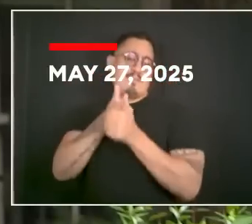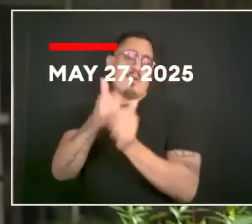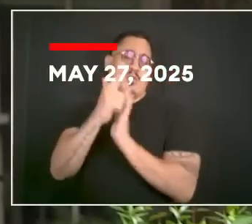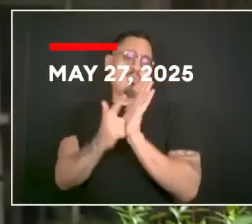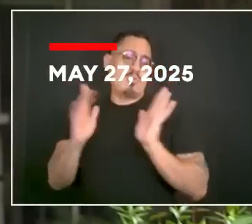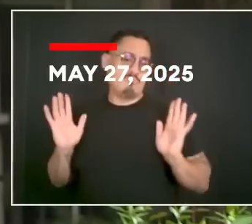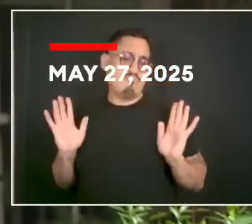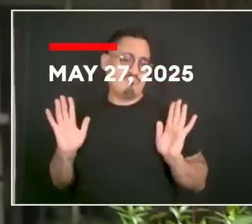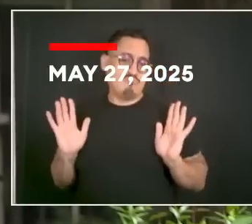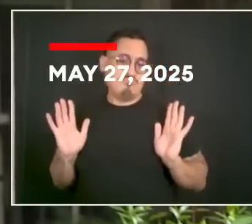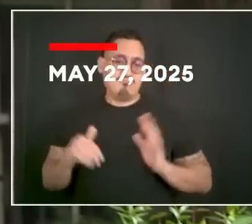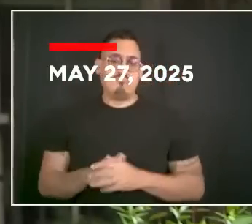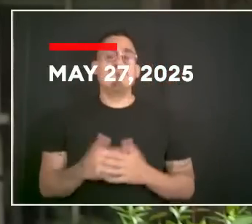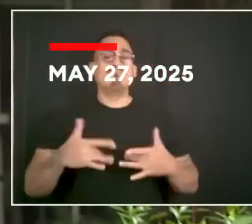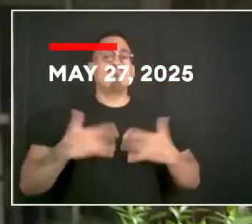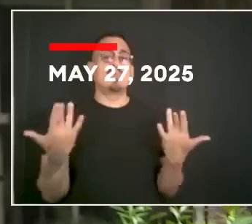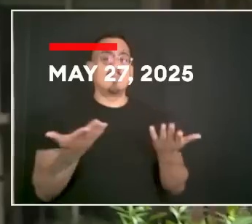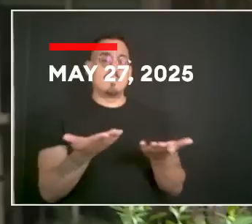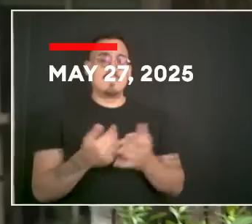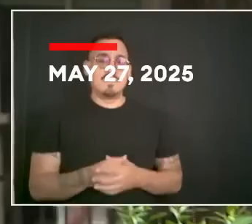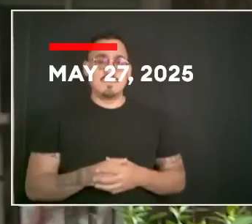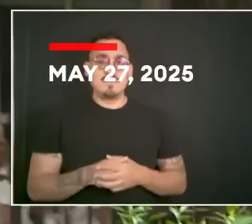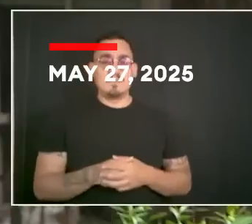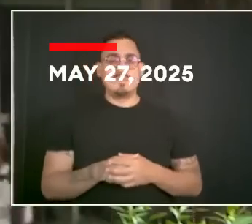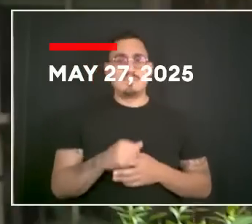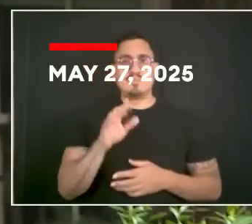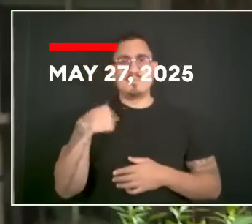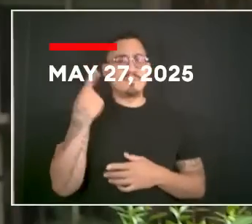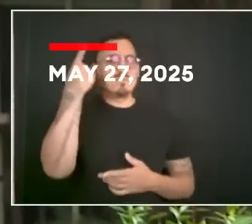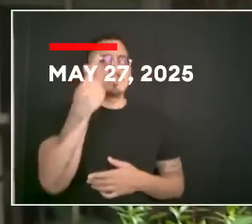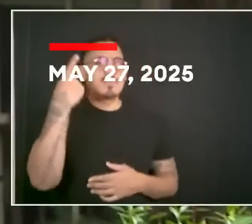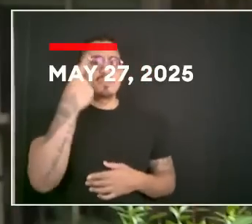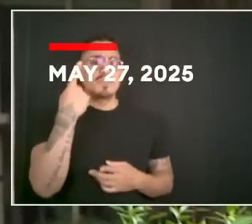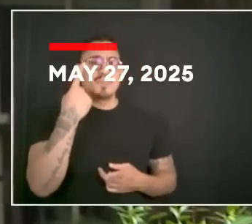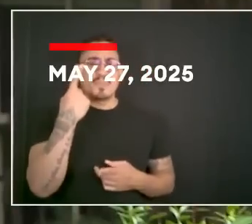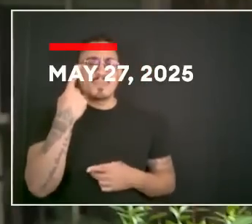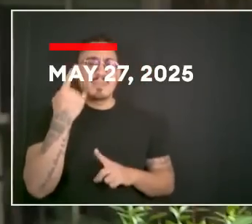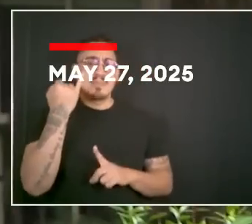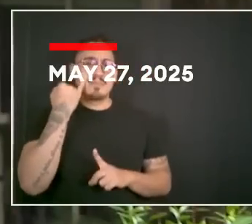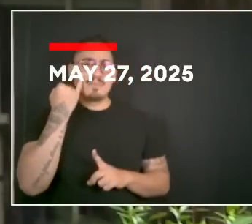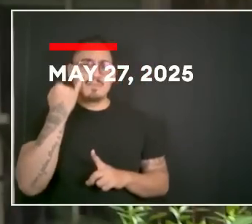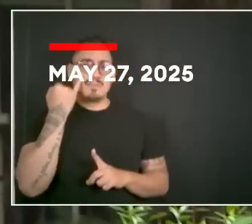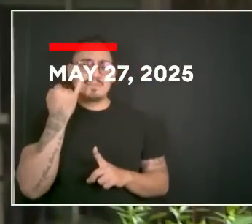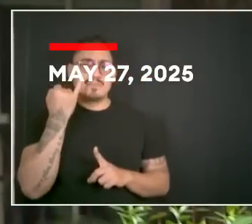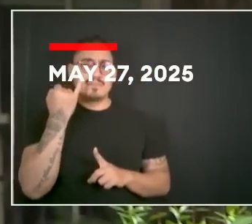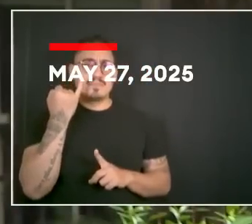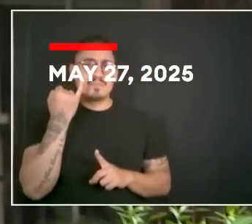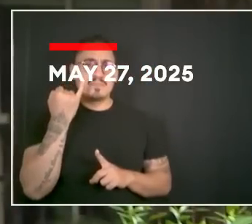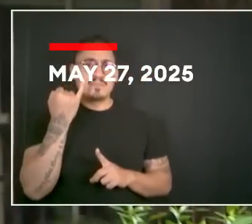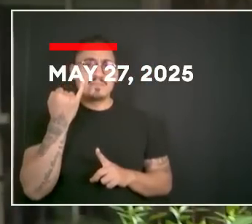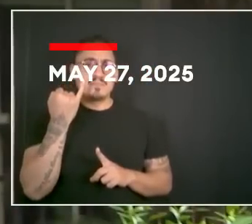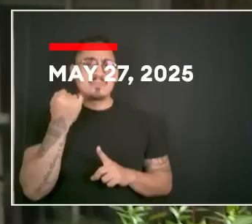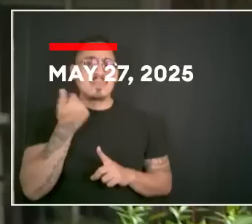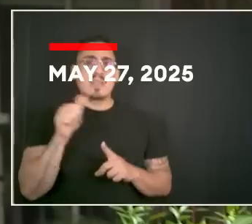Hey. What's happening? I wonder, off Marcia's question, is there any message you'd want to